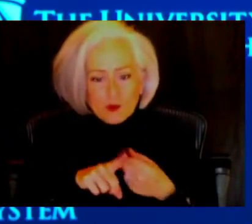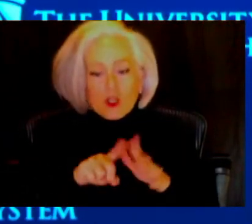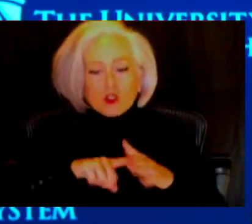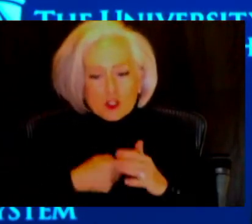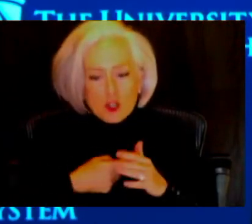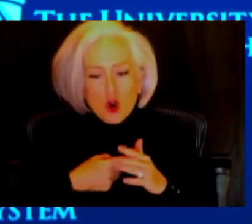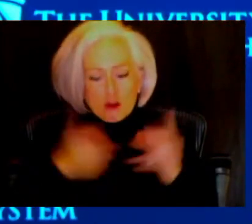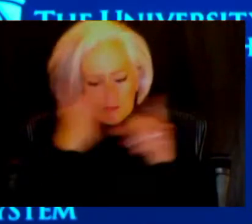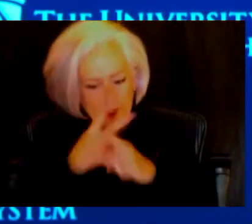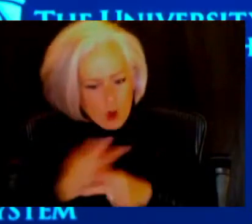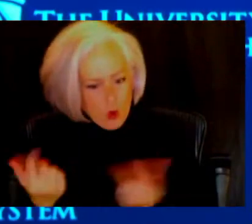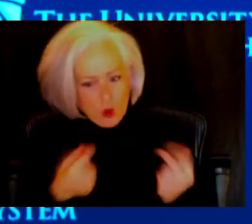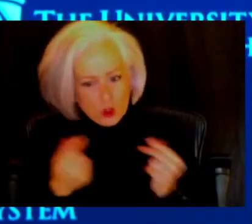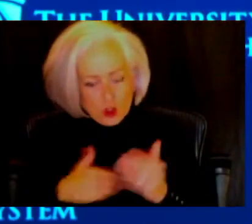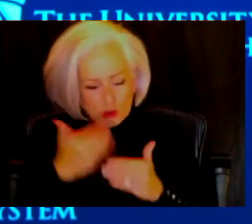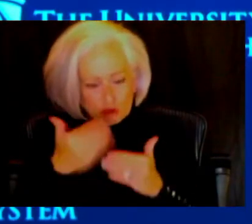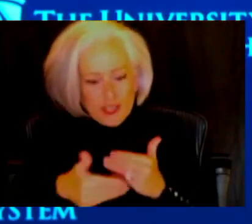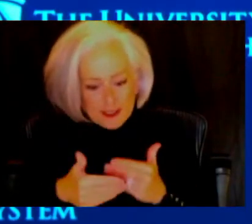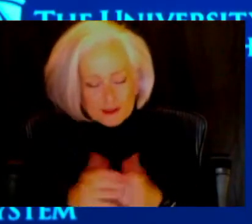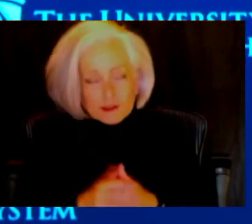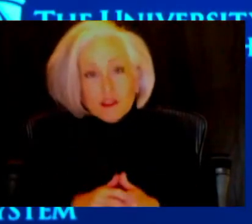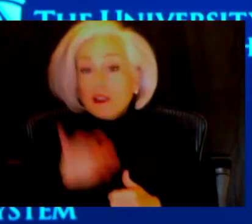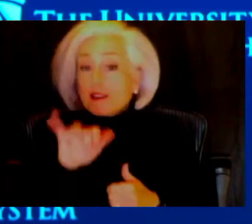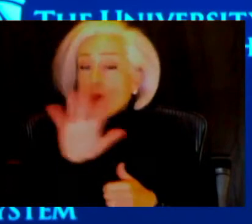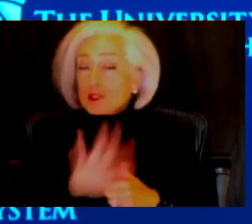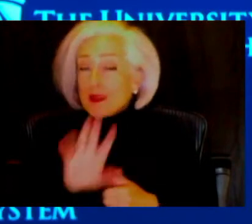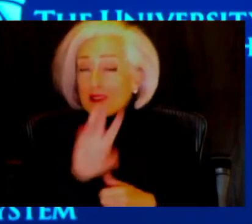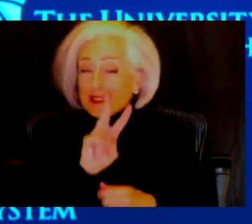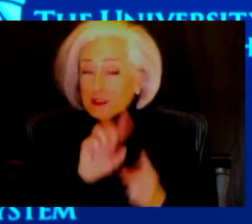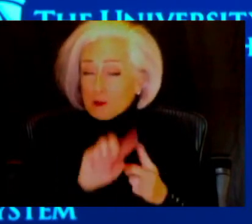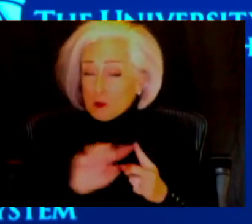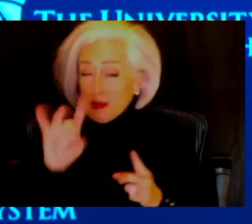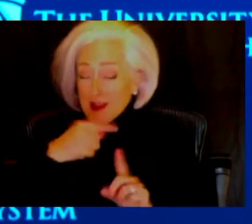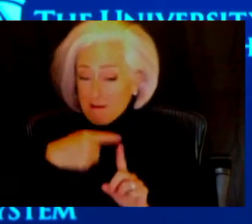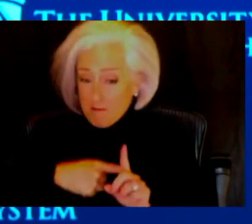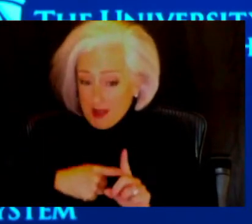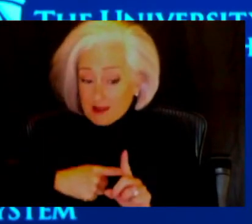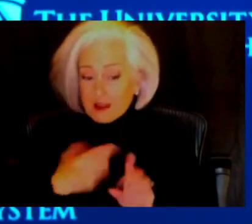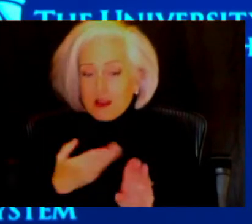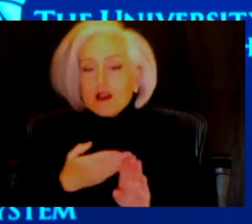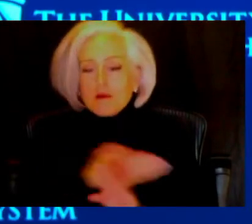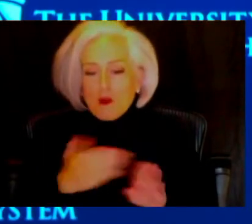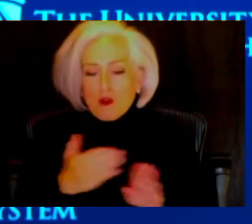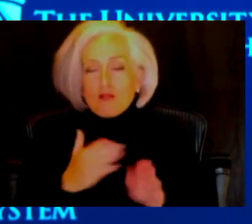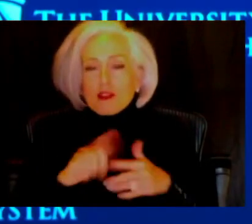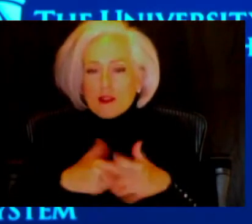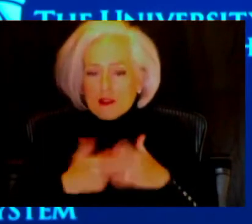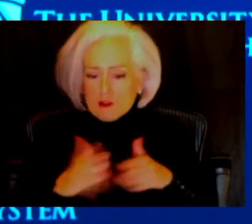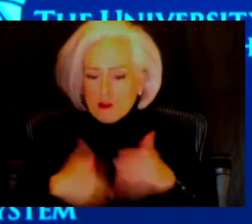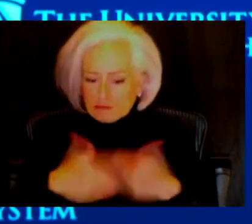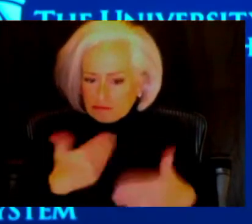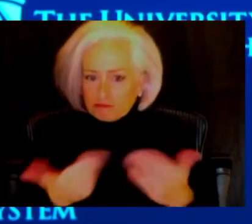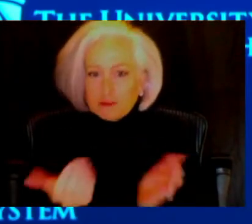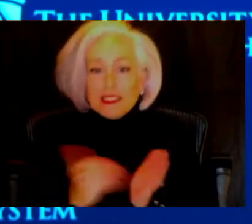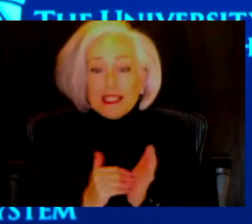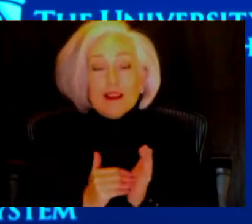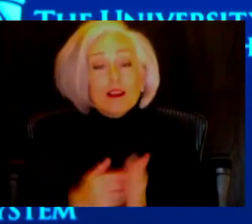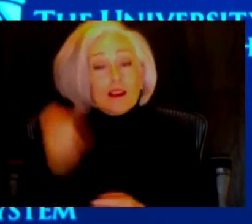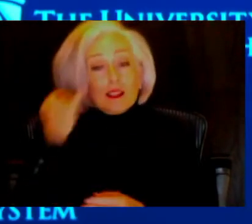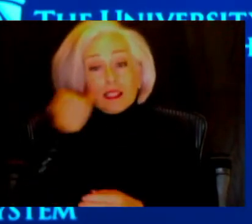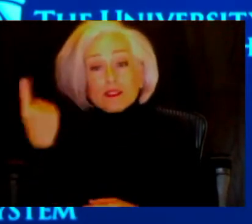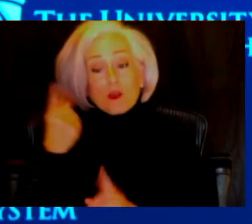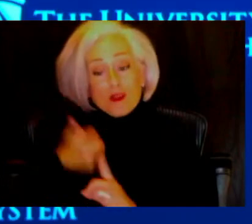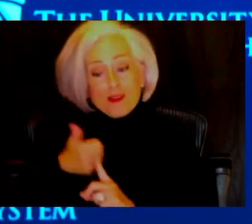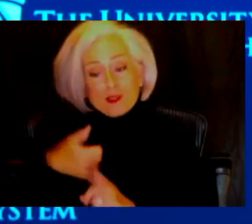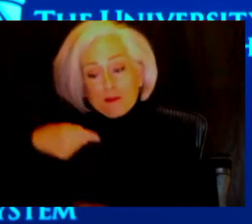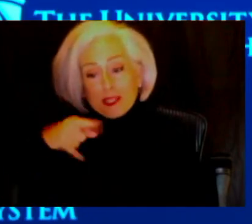took 6 to 8 months or longer to really get that. And so anyone that was suffering from PTSD, they were missing